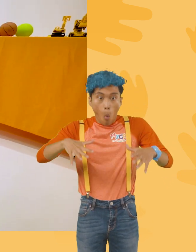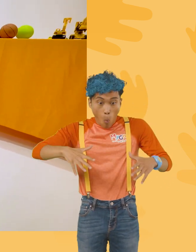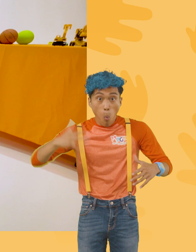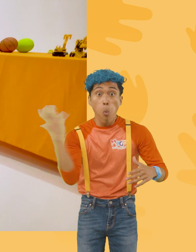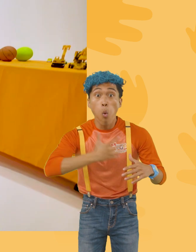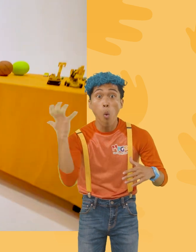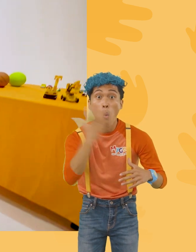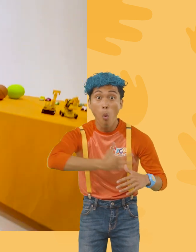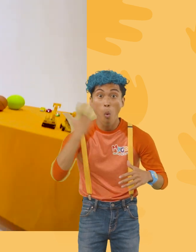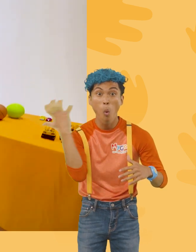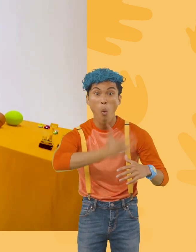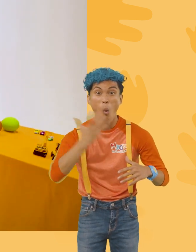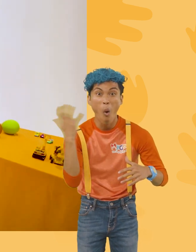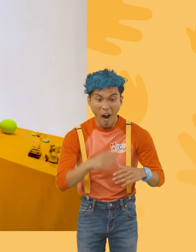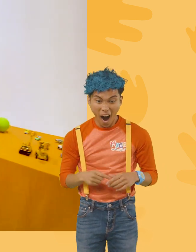Whoa!